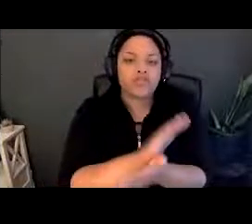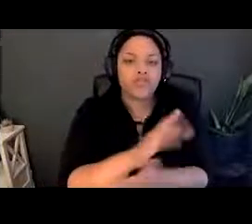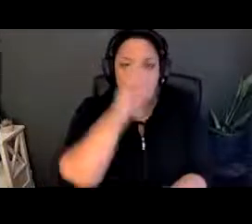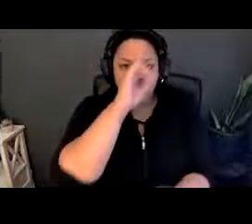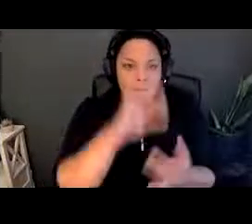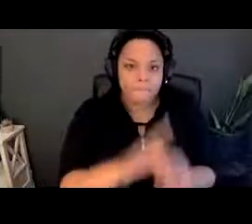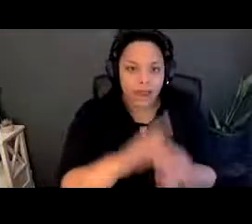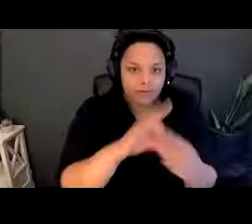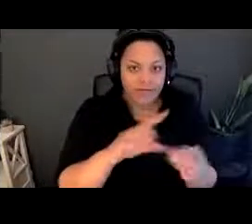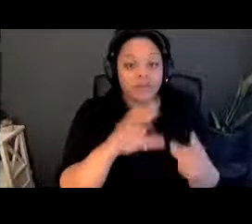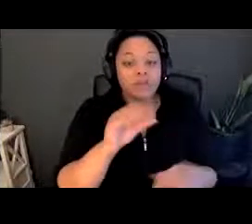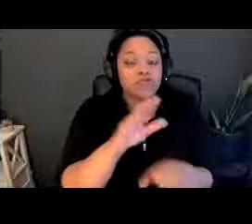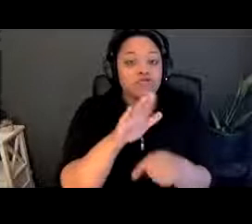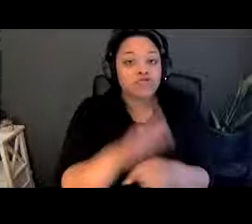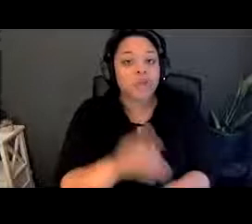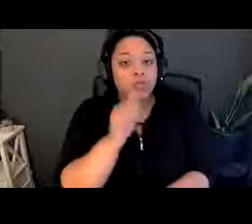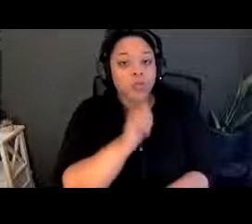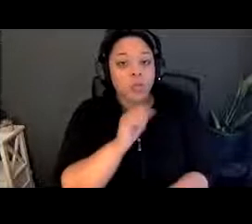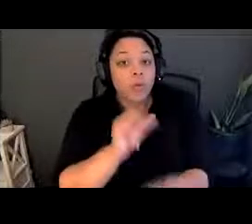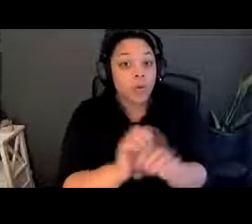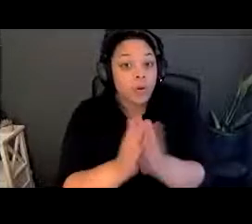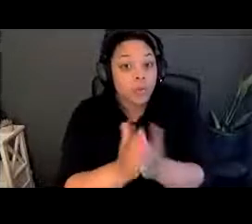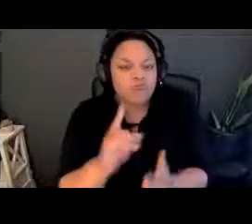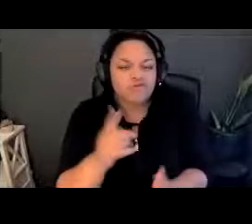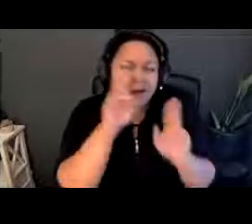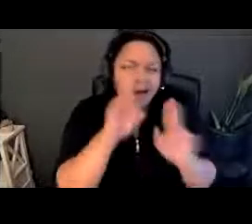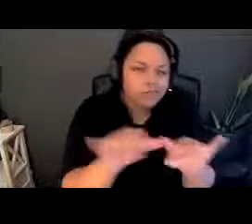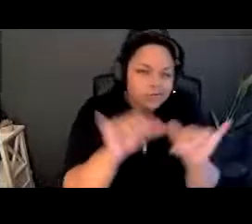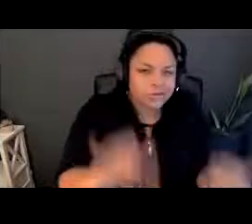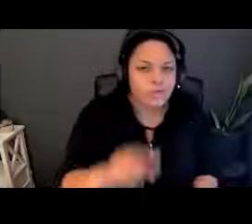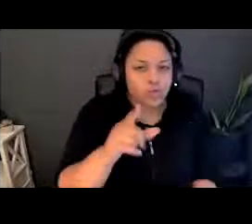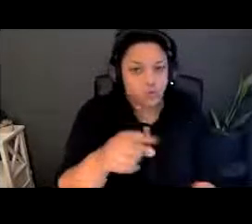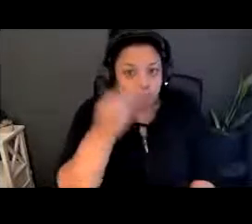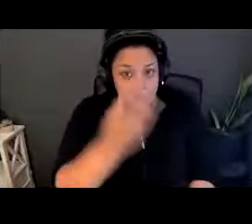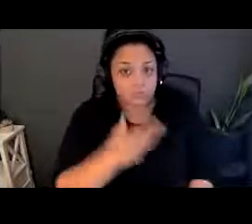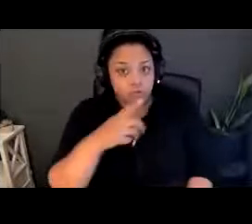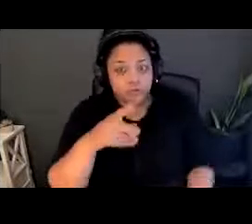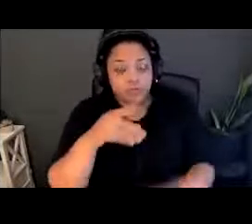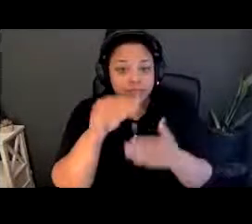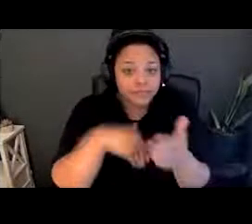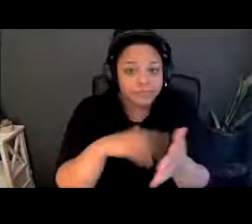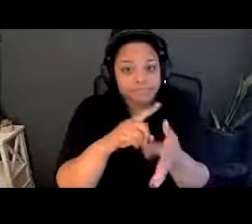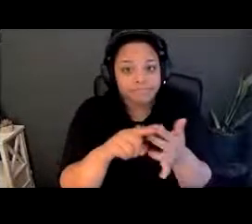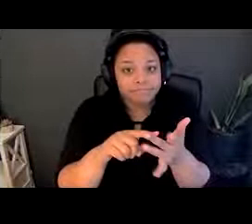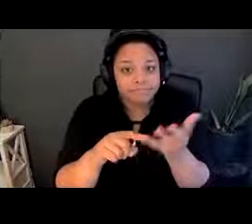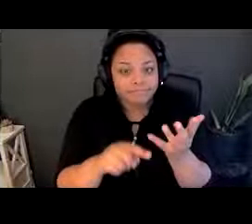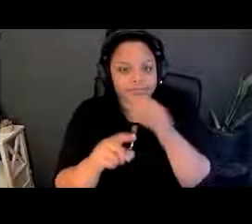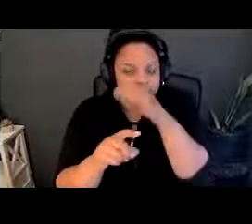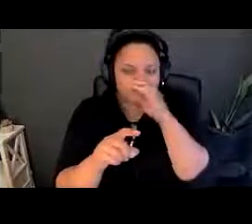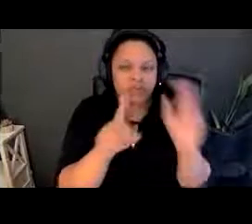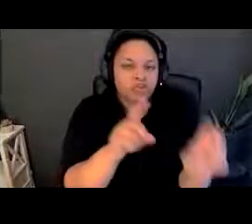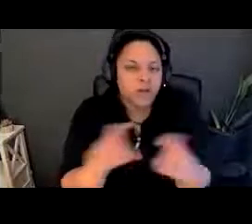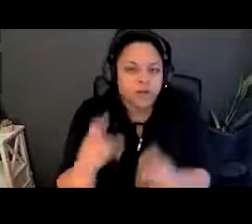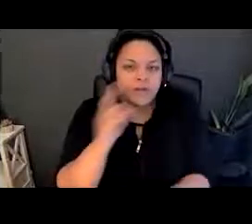gifts if you'll be so kind. And it's just going to be on the honor system. If you tell me you filled out the little 5-item or whatever a survey